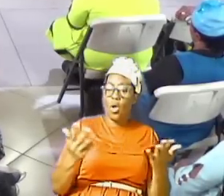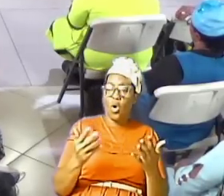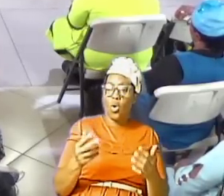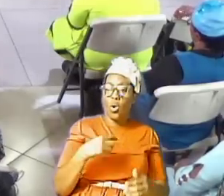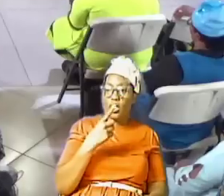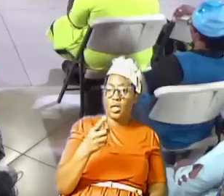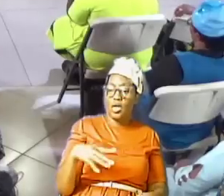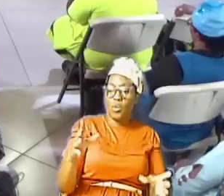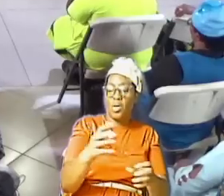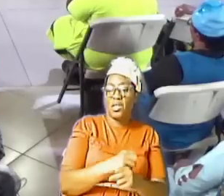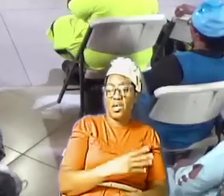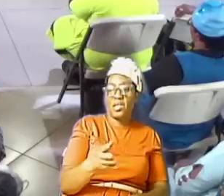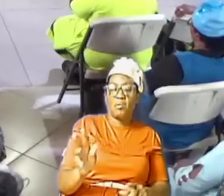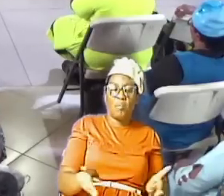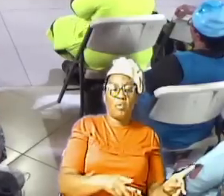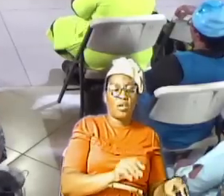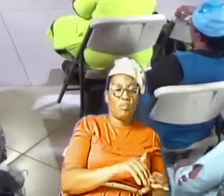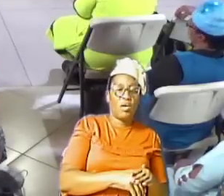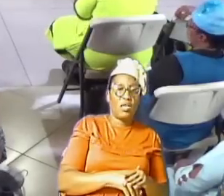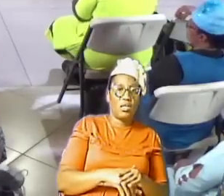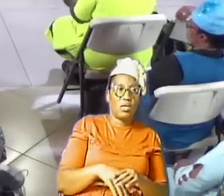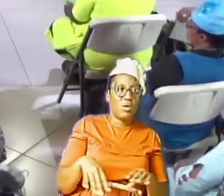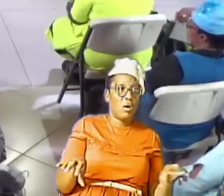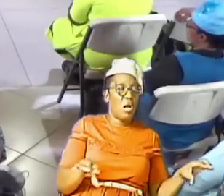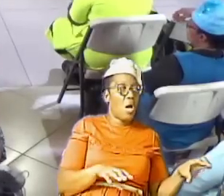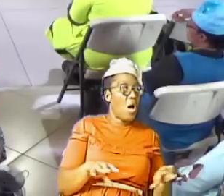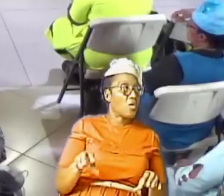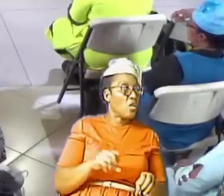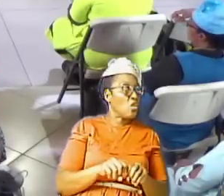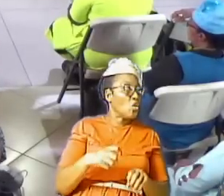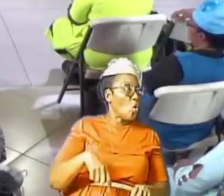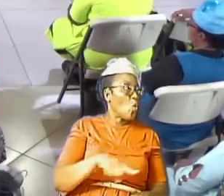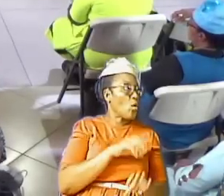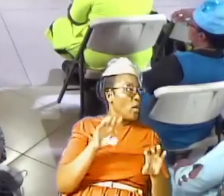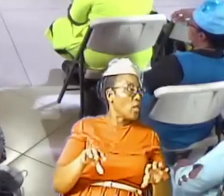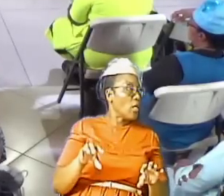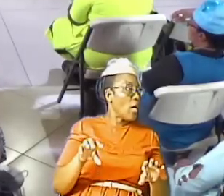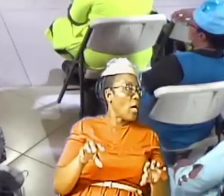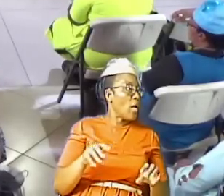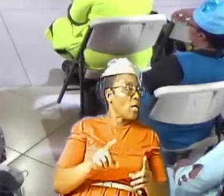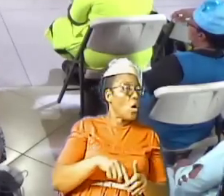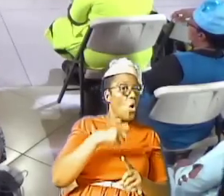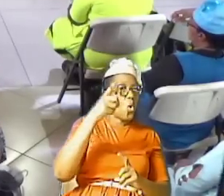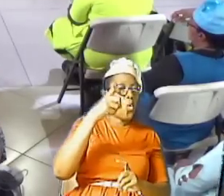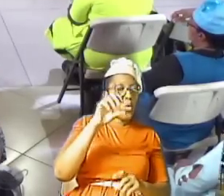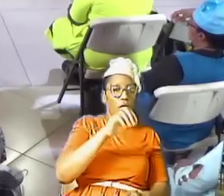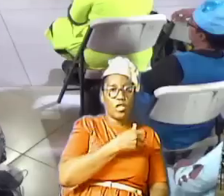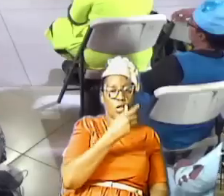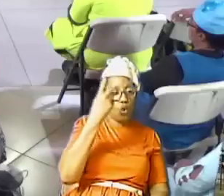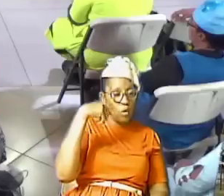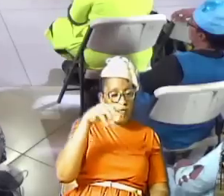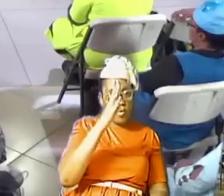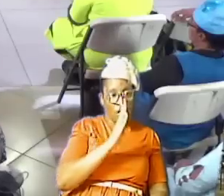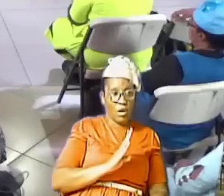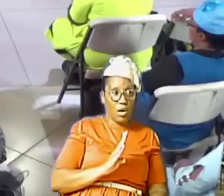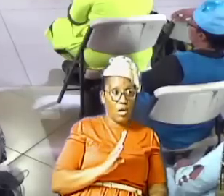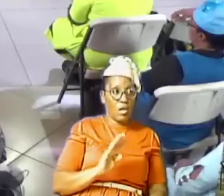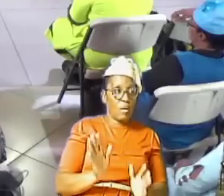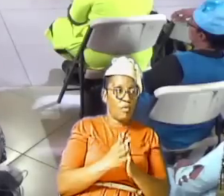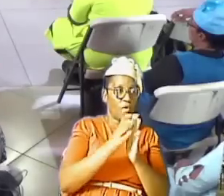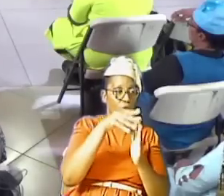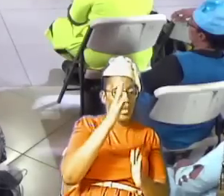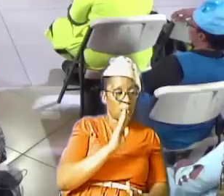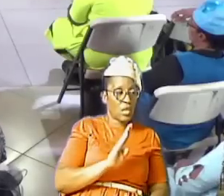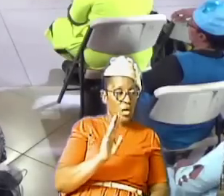was said, we will take them and put them into action so that we can win souls for Almighty God. Praise